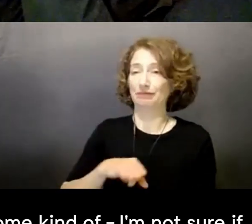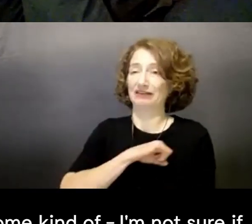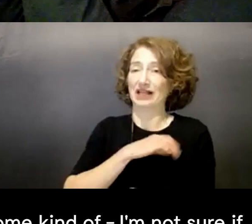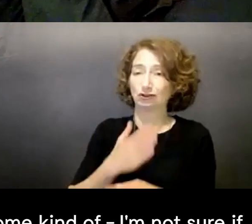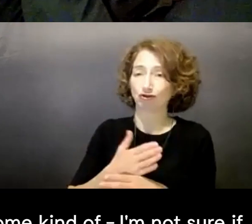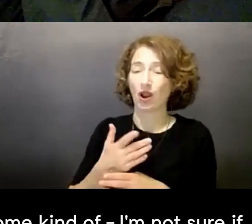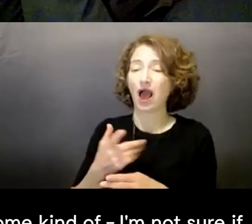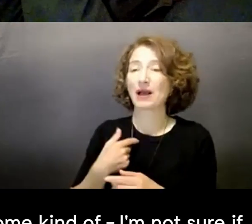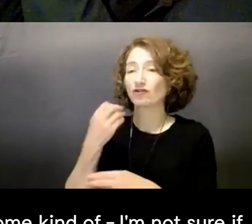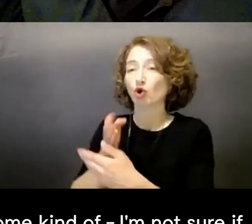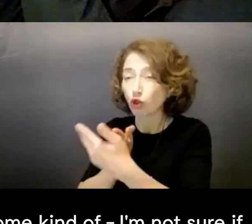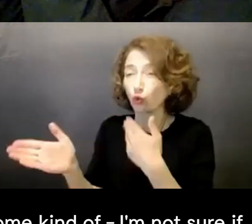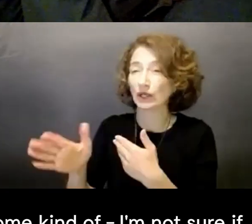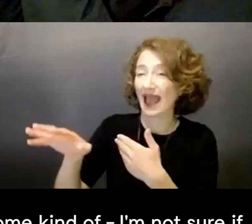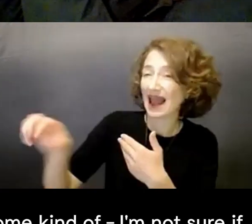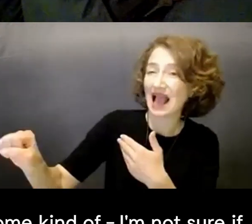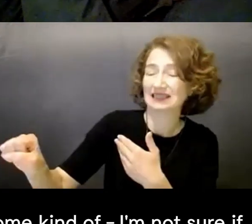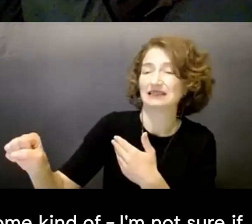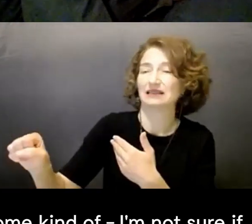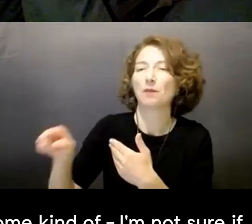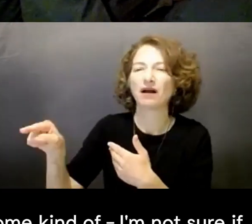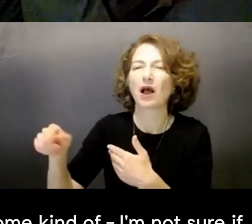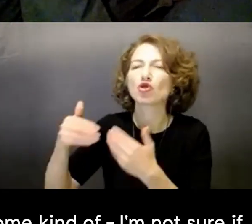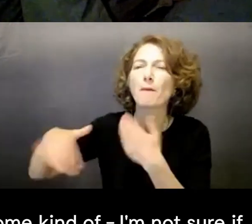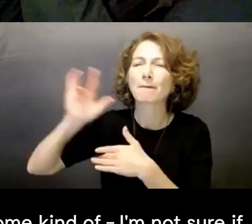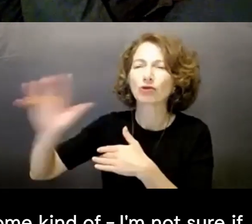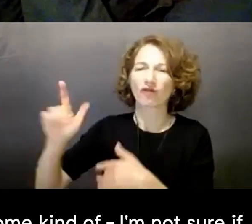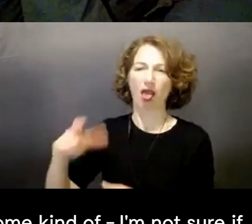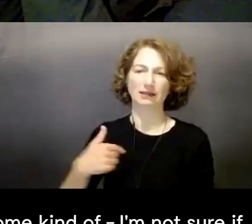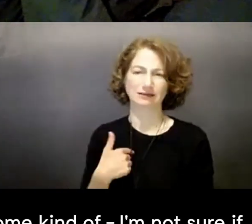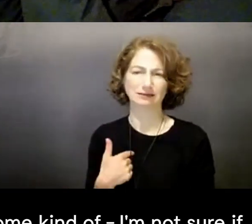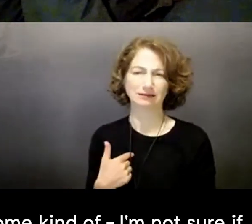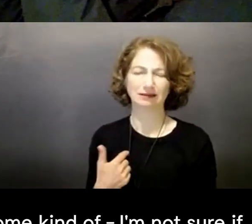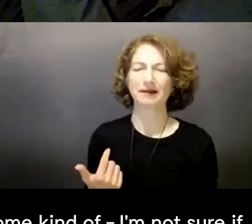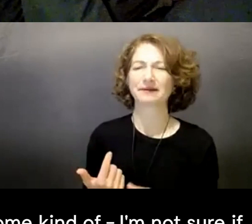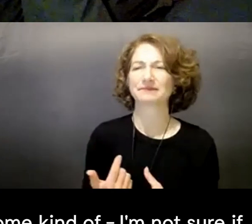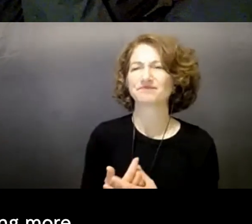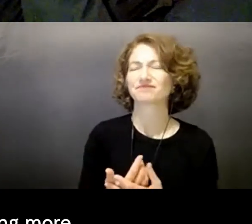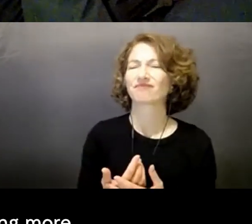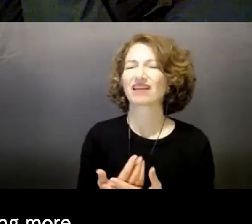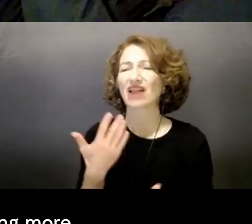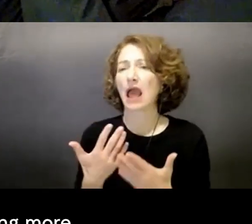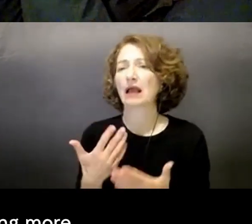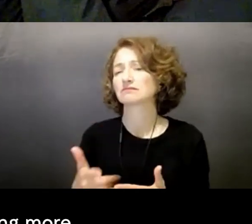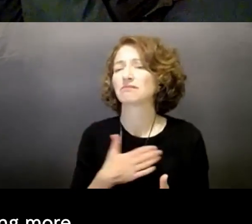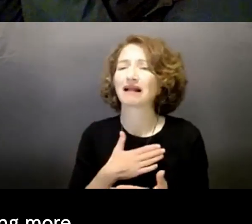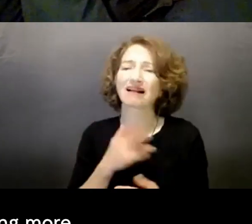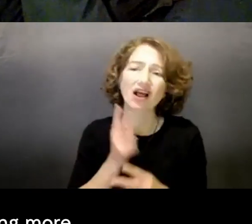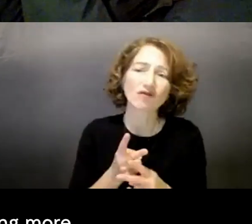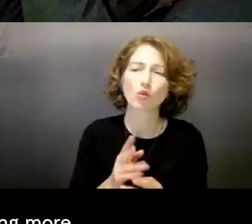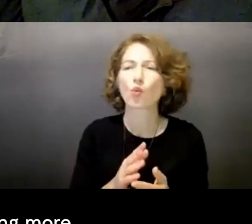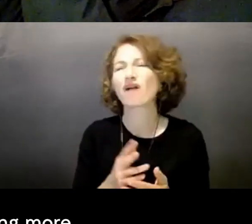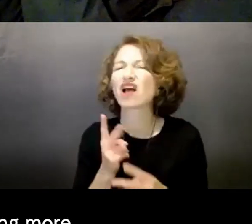also implies some kind of, I'm not sure if responsibility is the right word, but like being